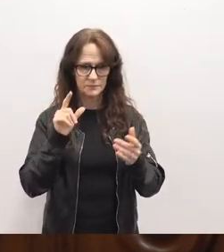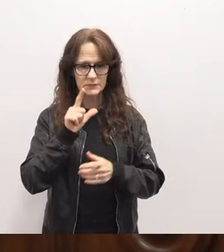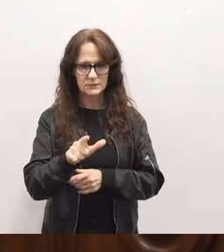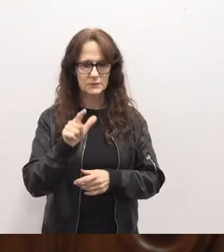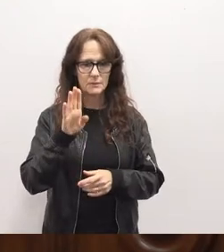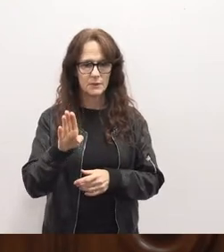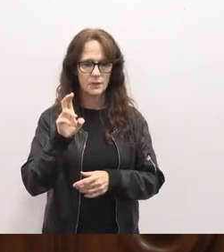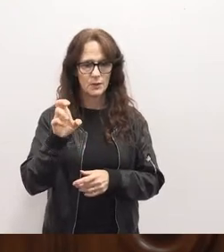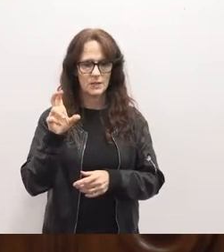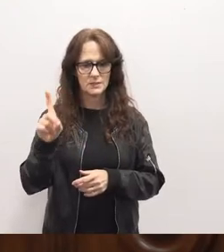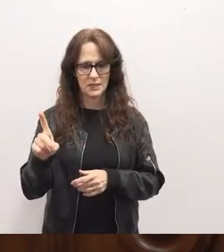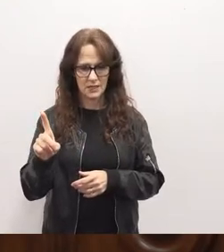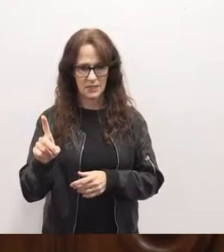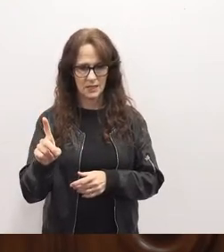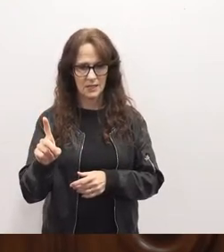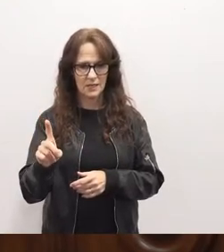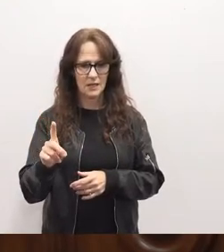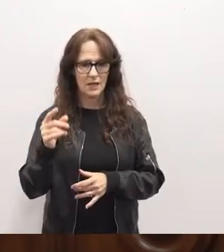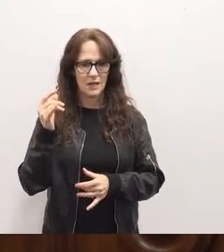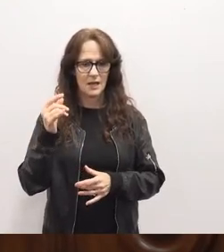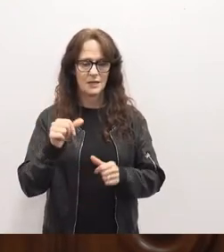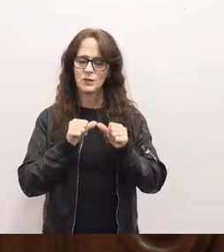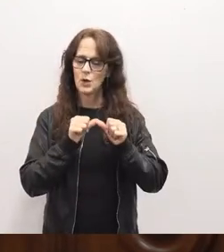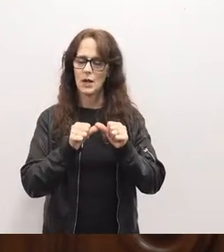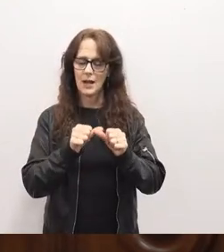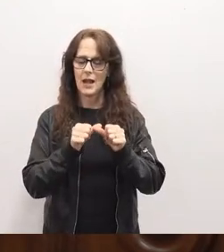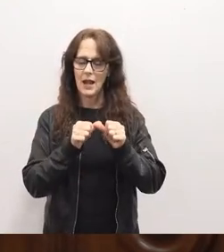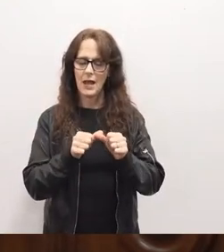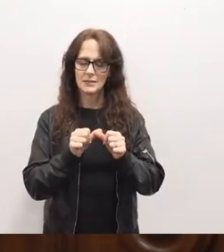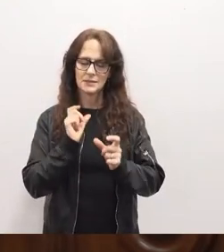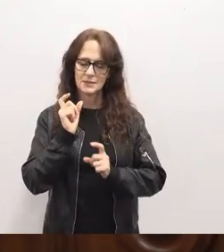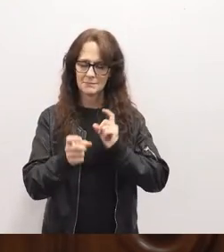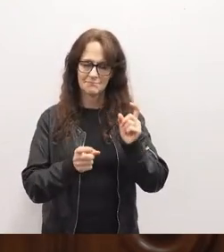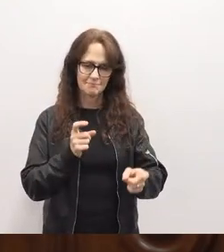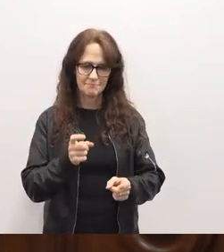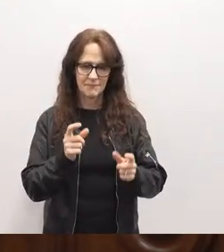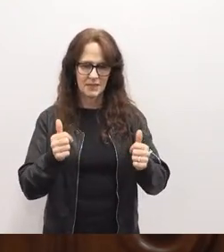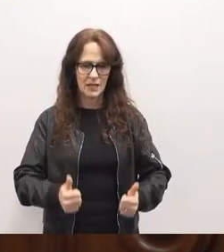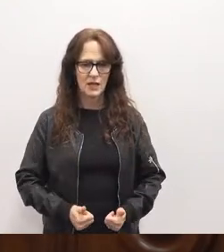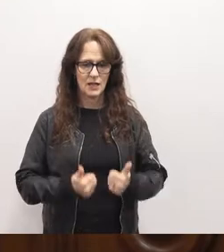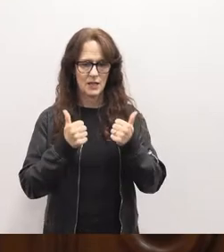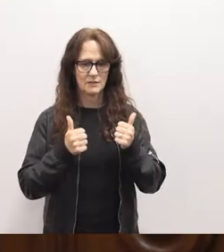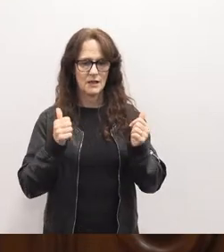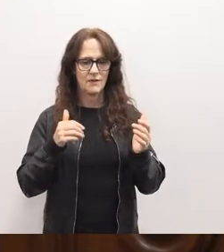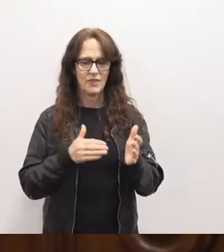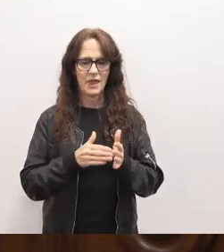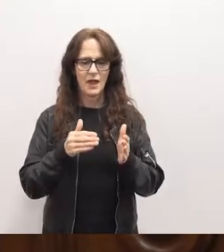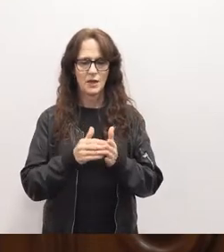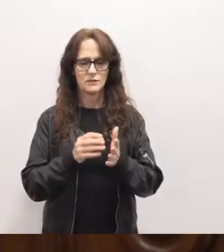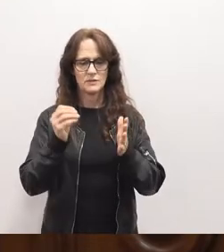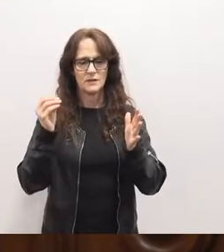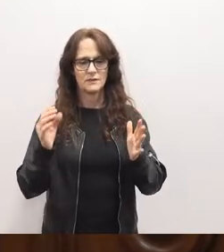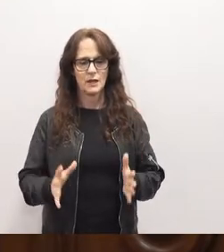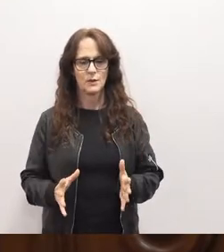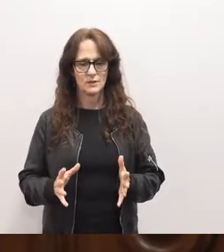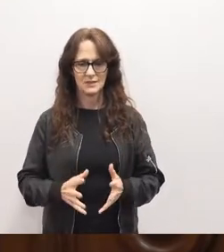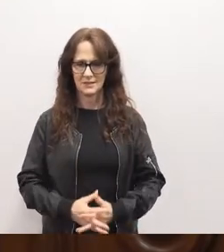Beach Unified School District and your lasting contributions to the lives of thousands of